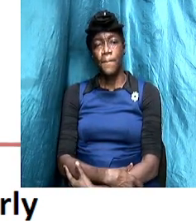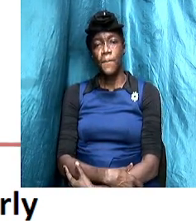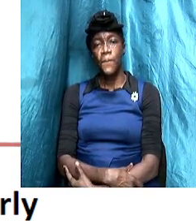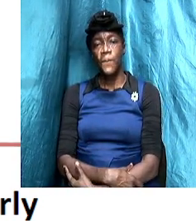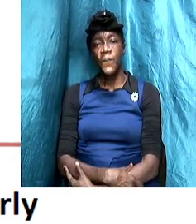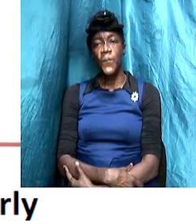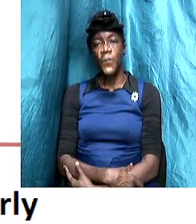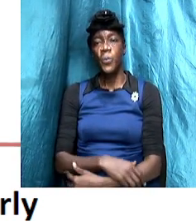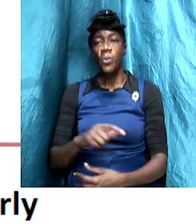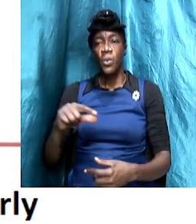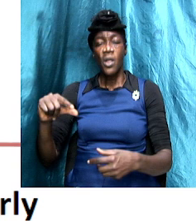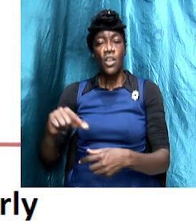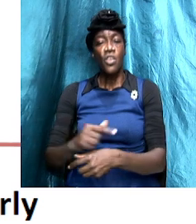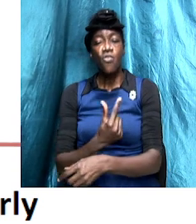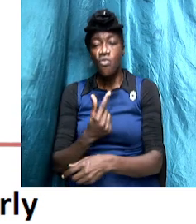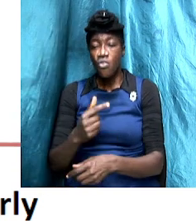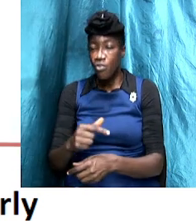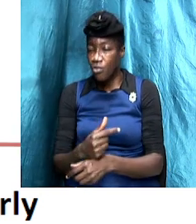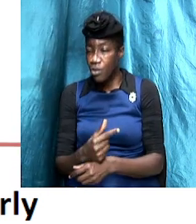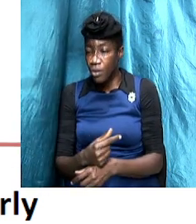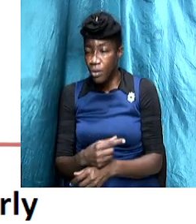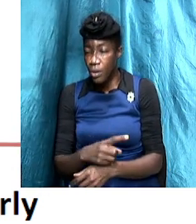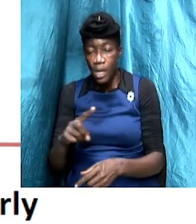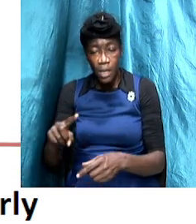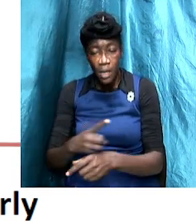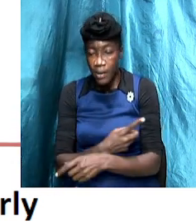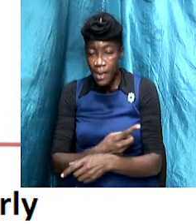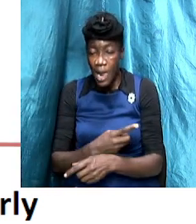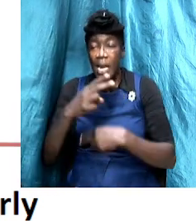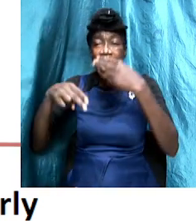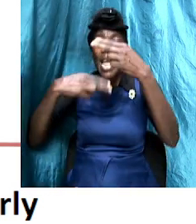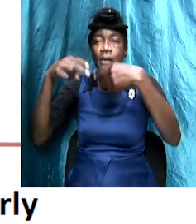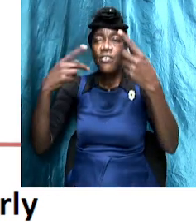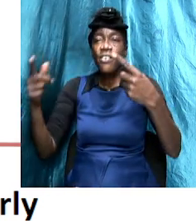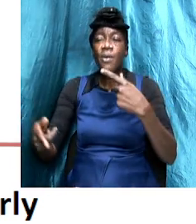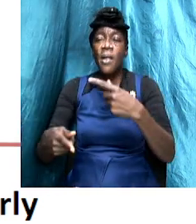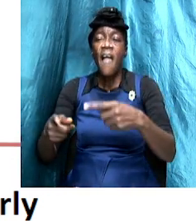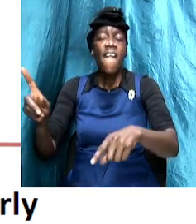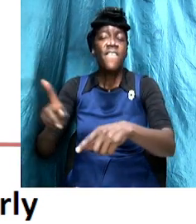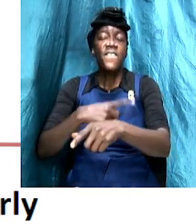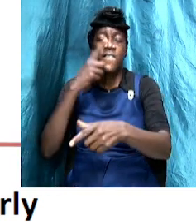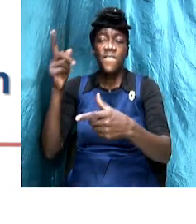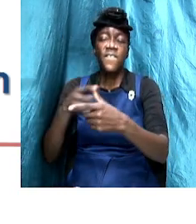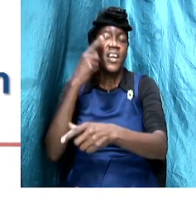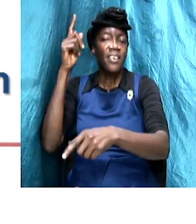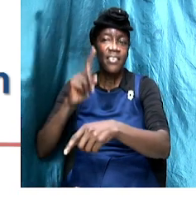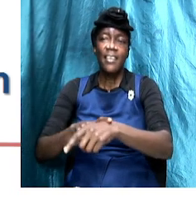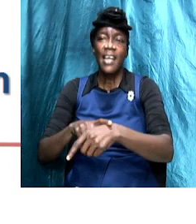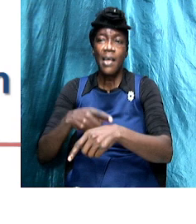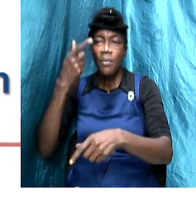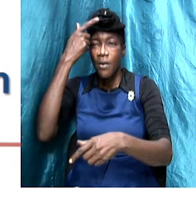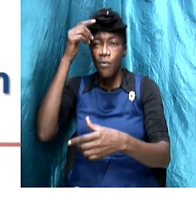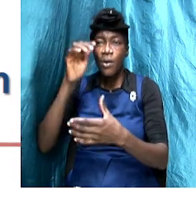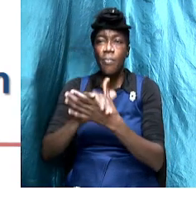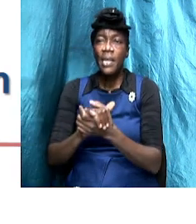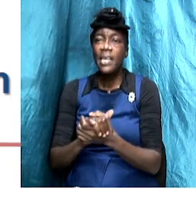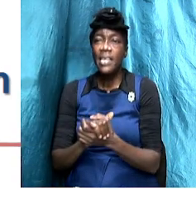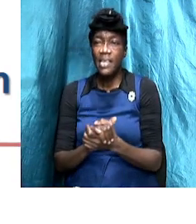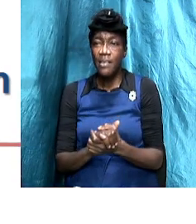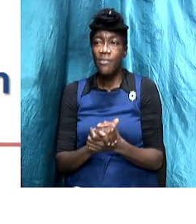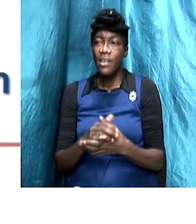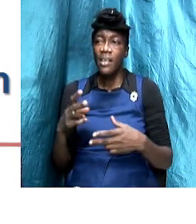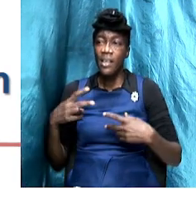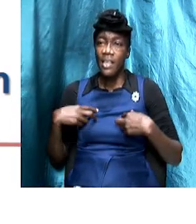So the doctrinal heritage of the church, our heritage from the first century, is that we believe a couple of things. One, and I want us to, if you have